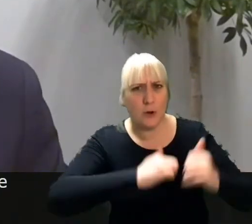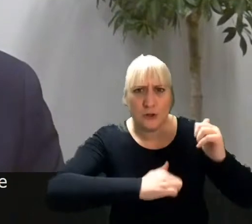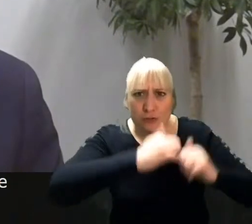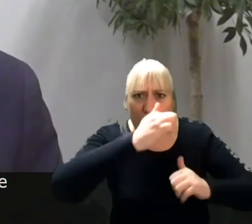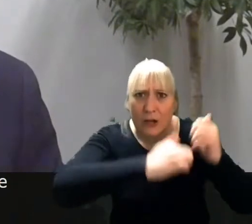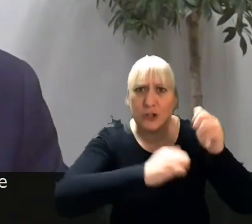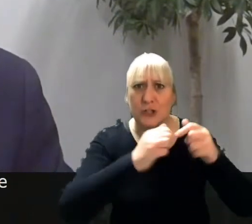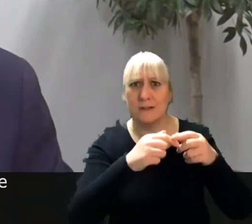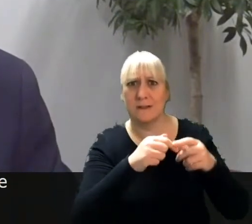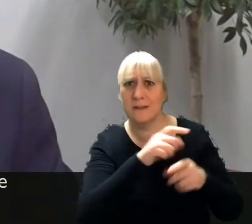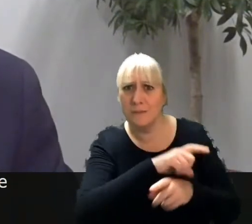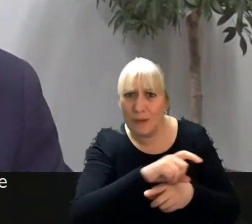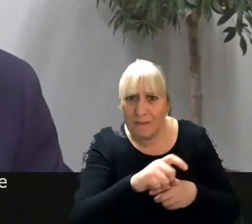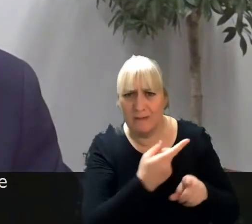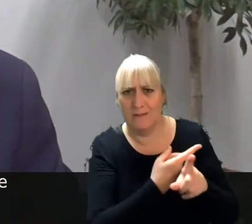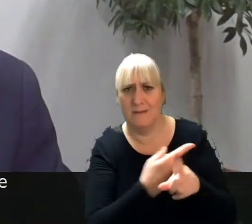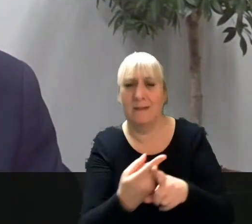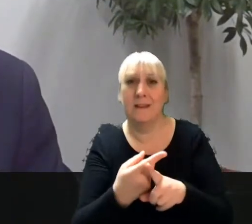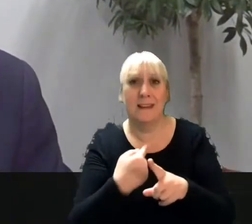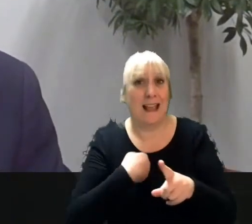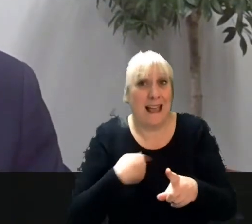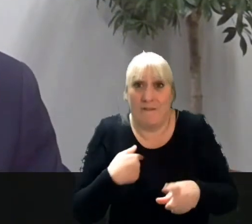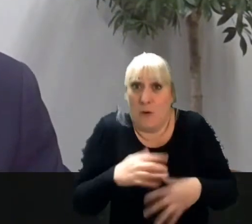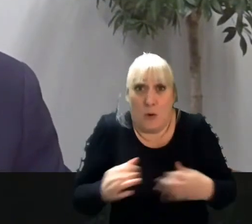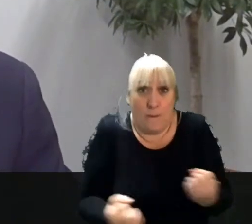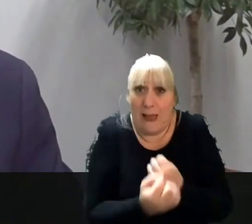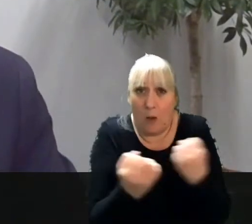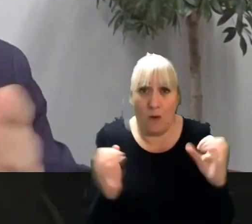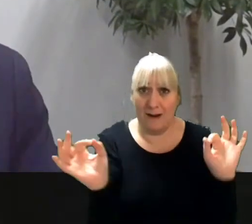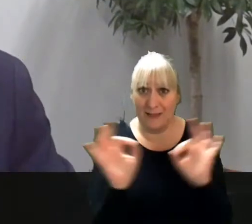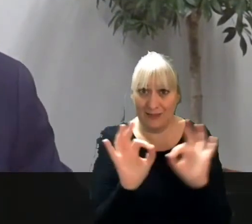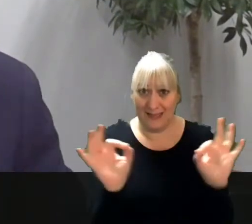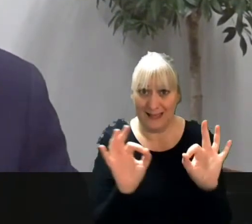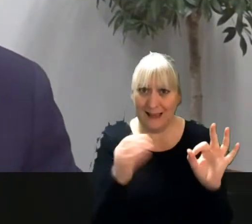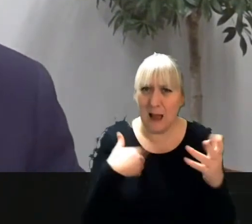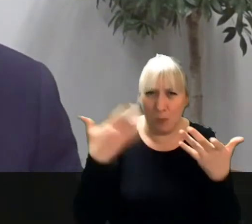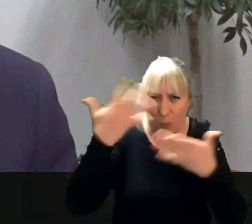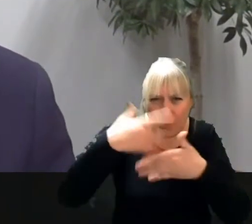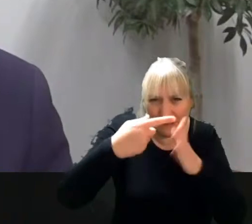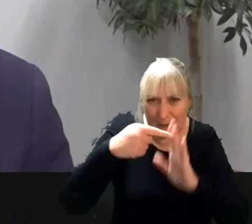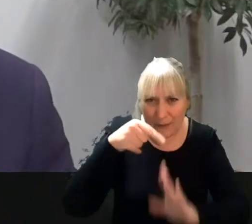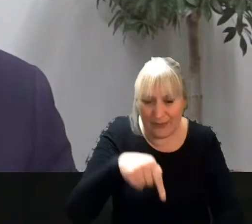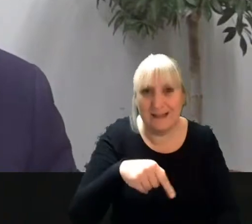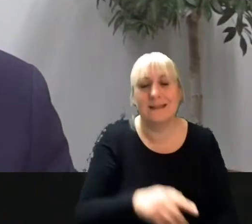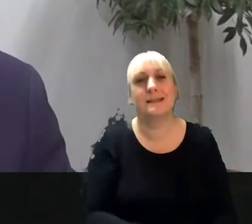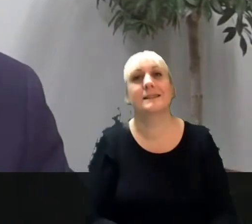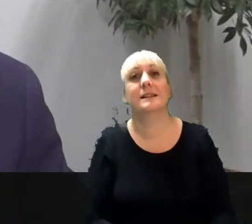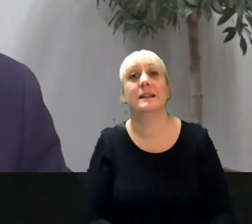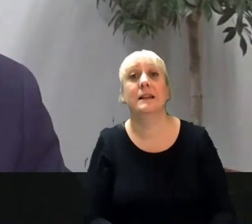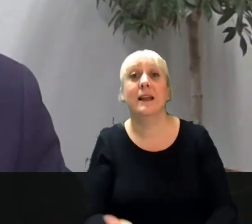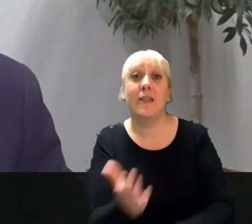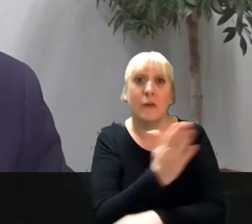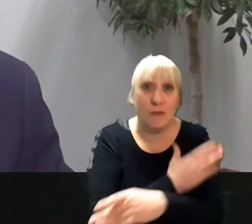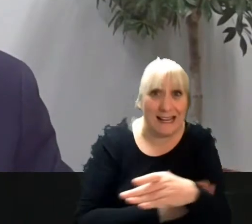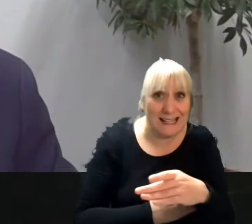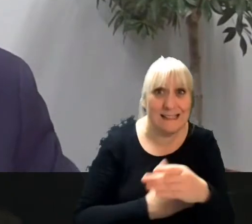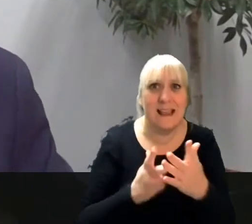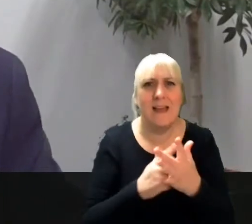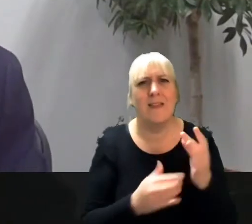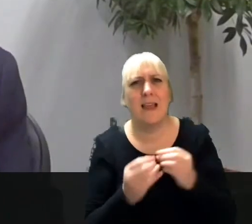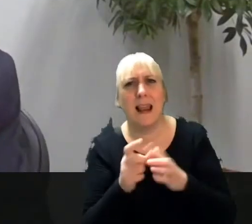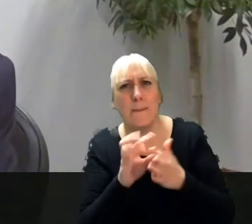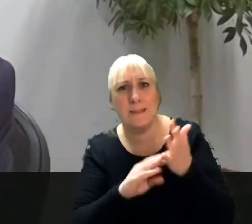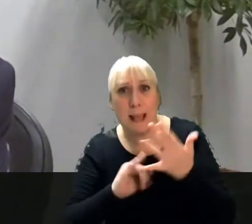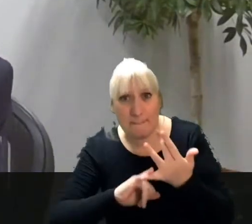the government to have more power. I'm really concerned about something called particulate matter. And again, the Greens and the Lib Dems working with Labour, we're making progress here, but we need